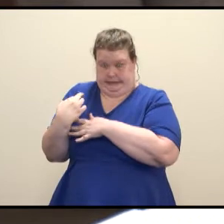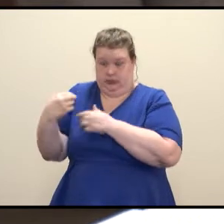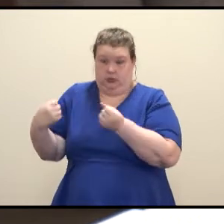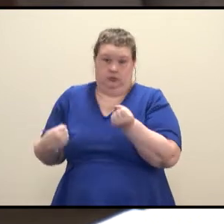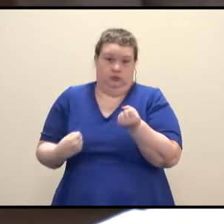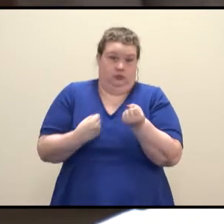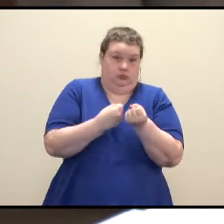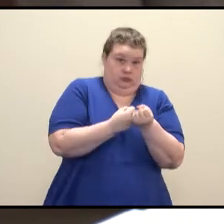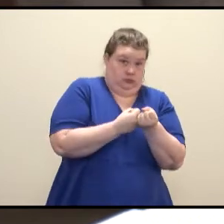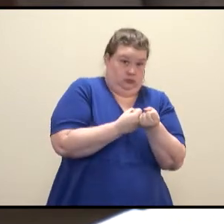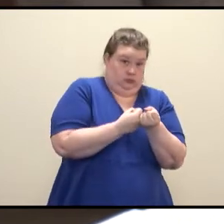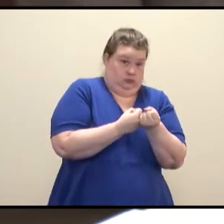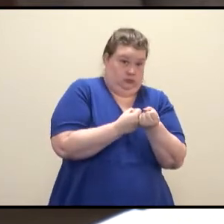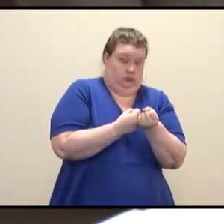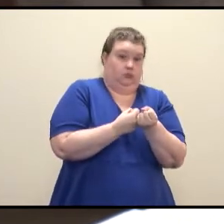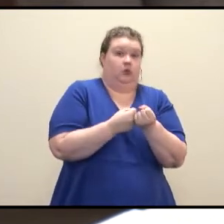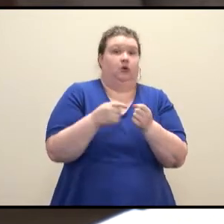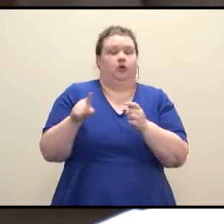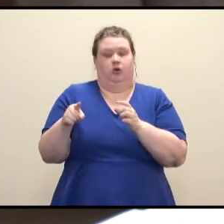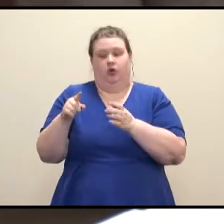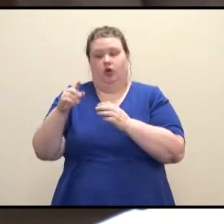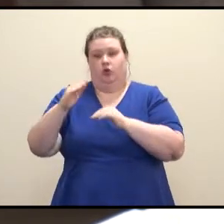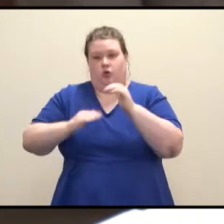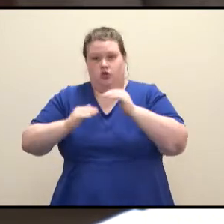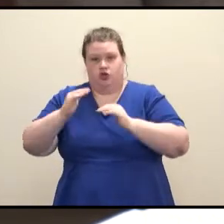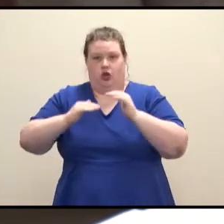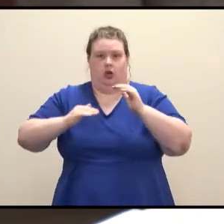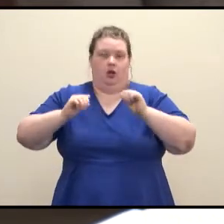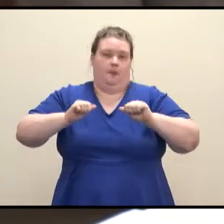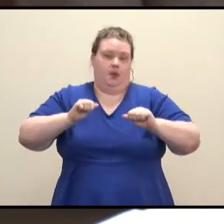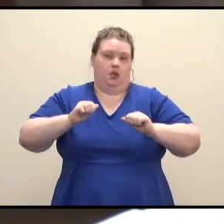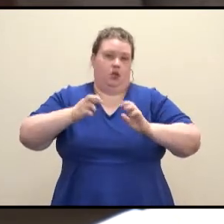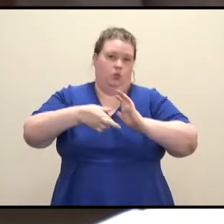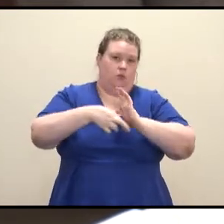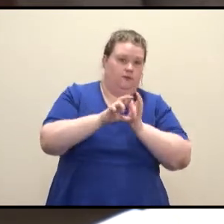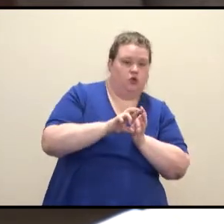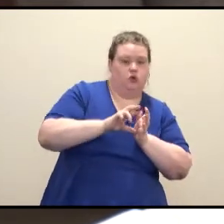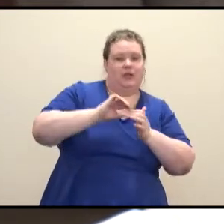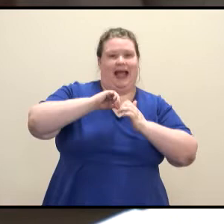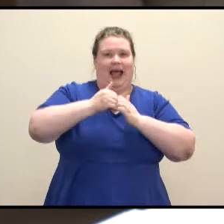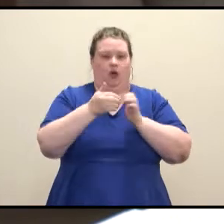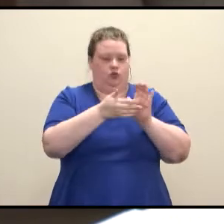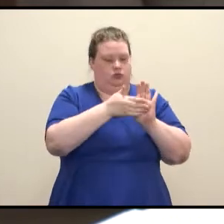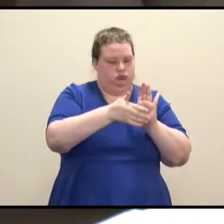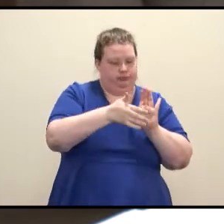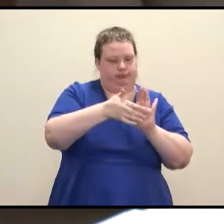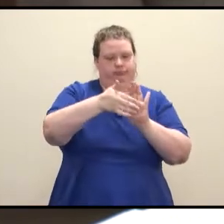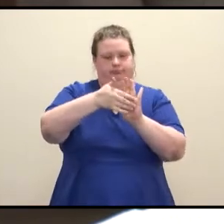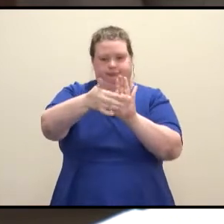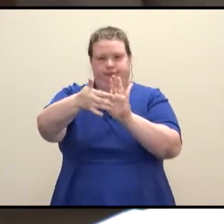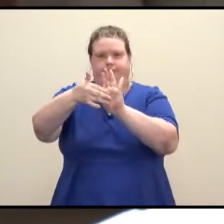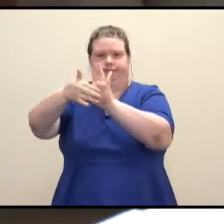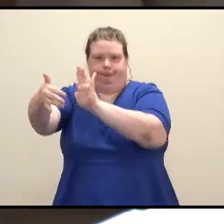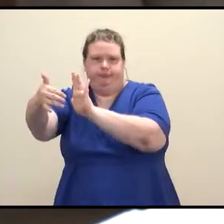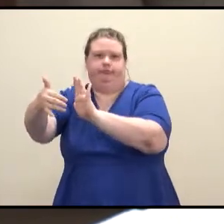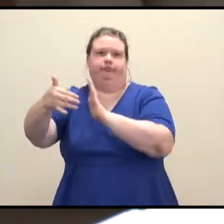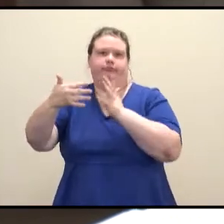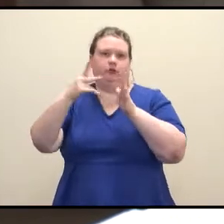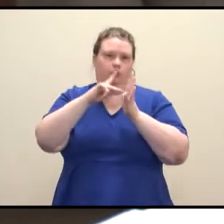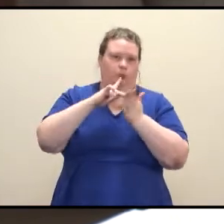providing estimating services, constructability reviews, recommendations for how to phase the project. And they've been doing